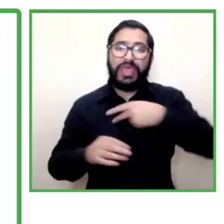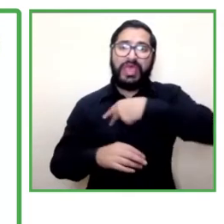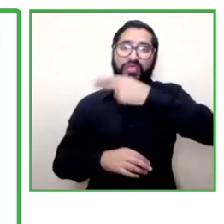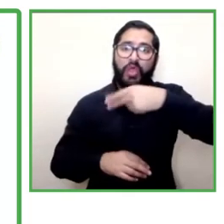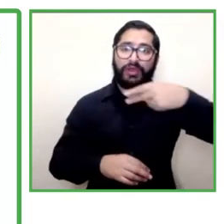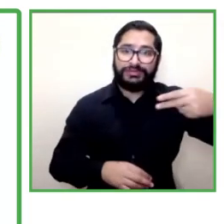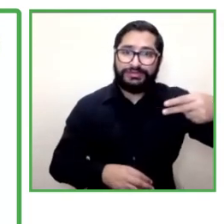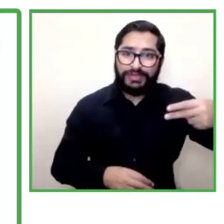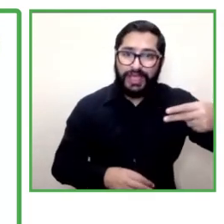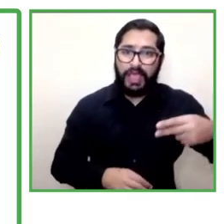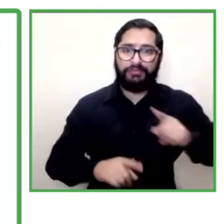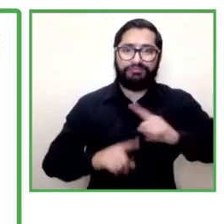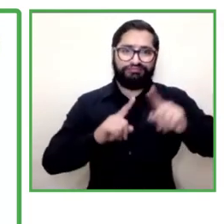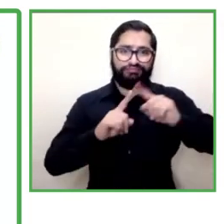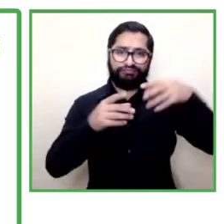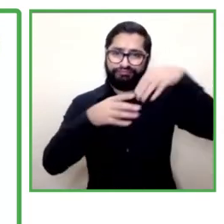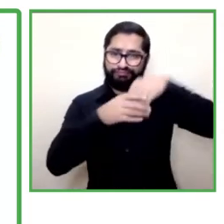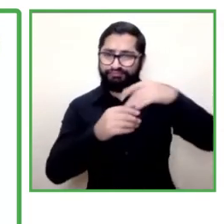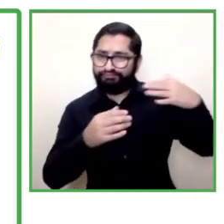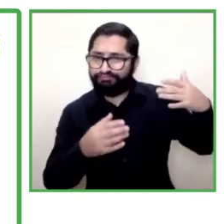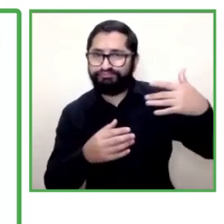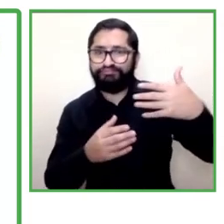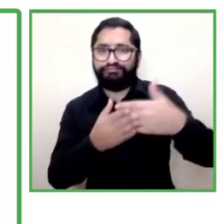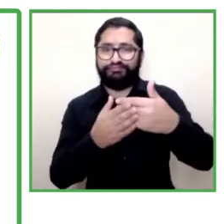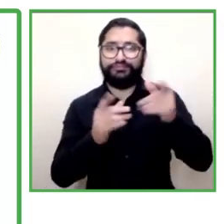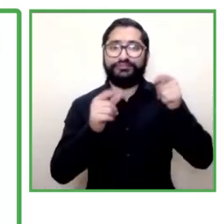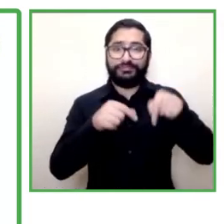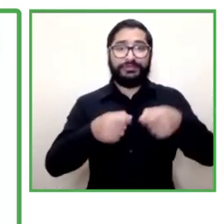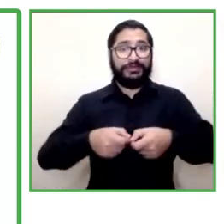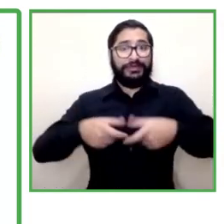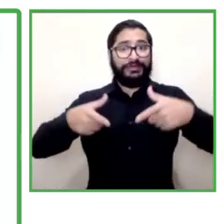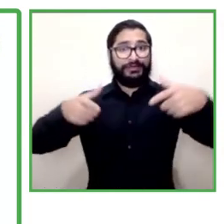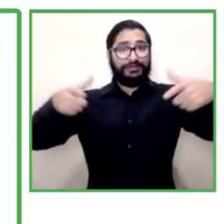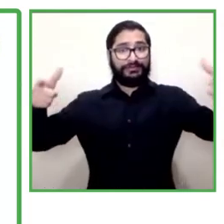you are watching and you would like to partner up with us, please do reach out to me.